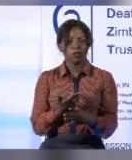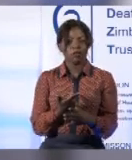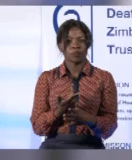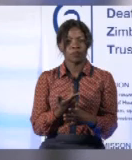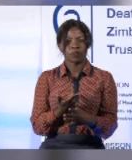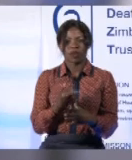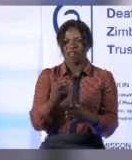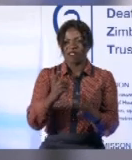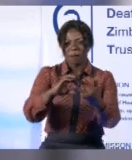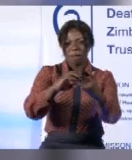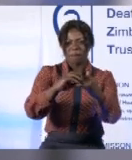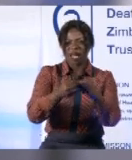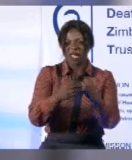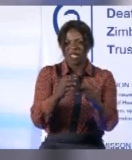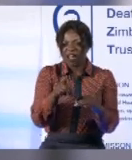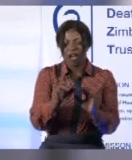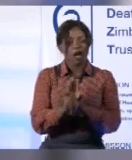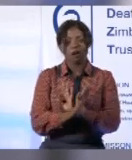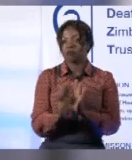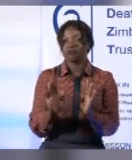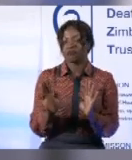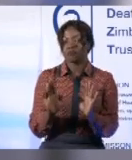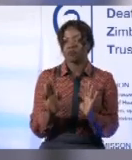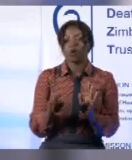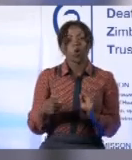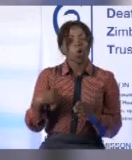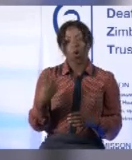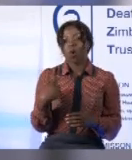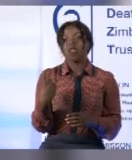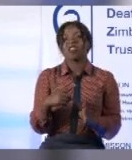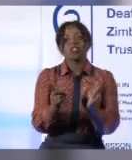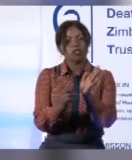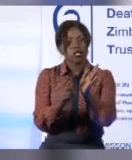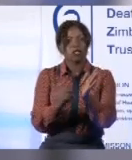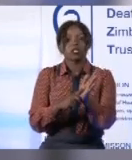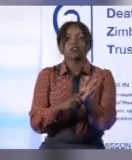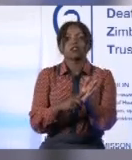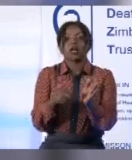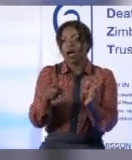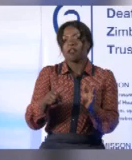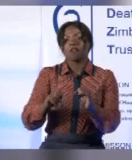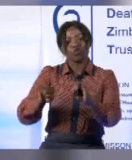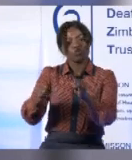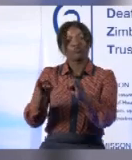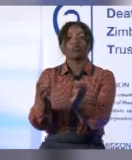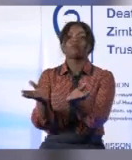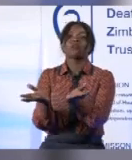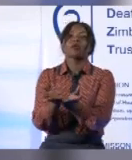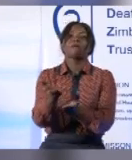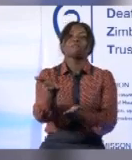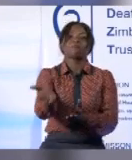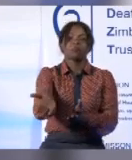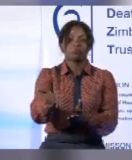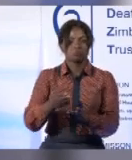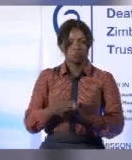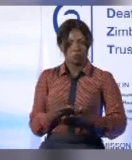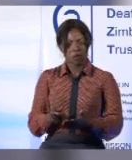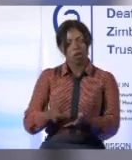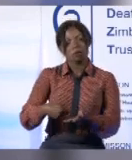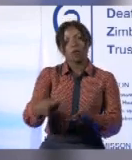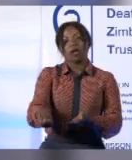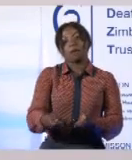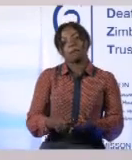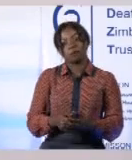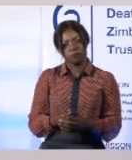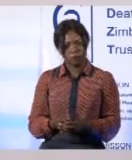that I want to marry. And as I meet them, want to sort it, this is what we are there for. Do